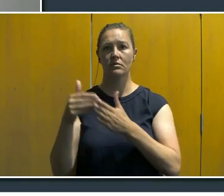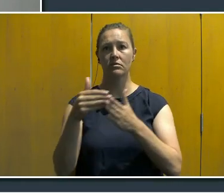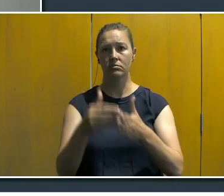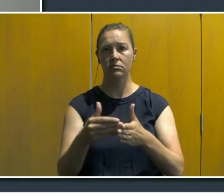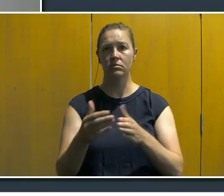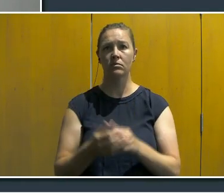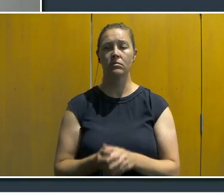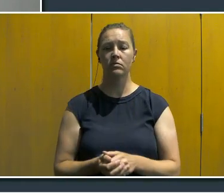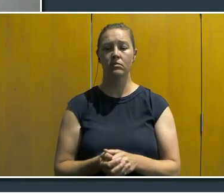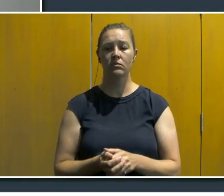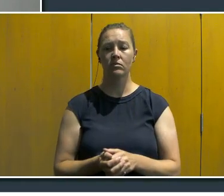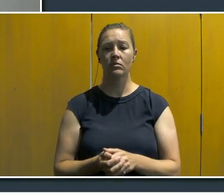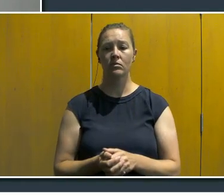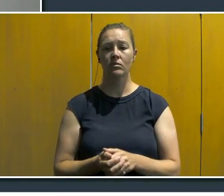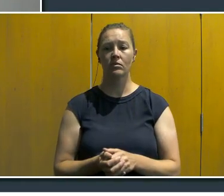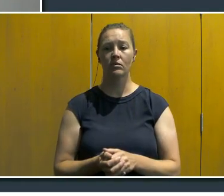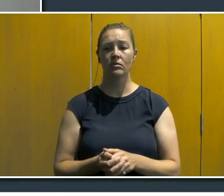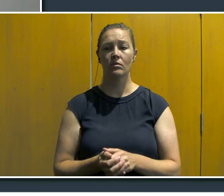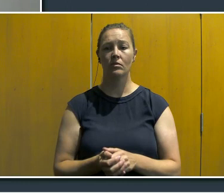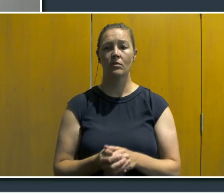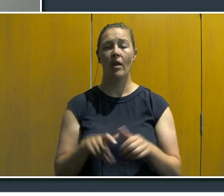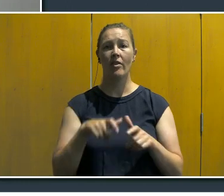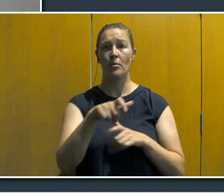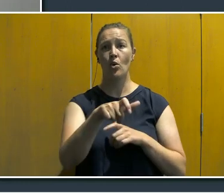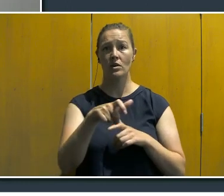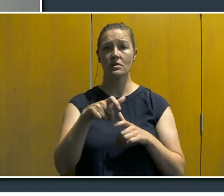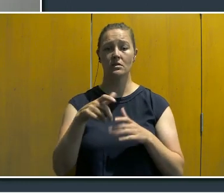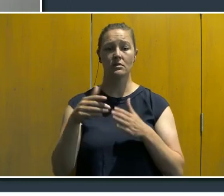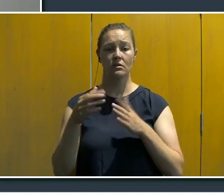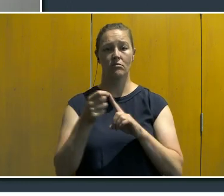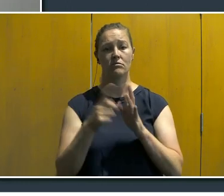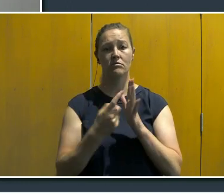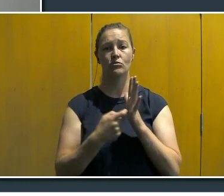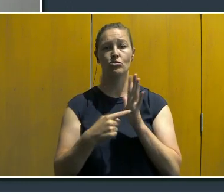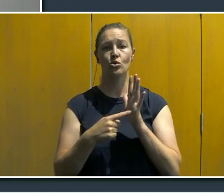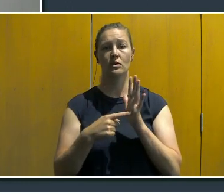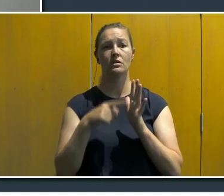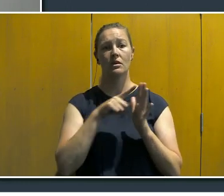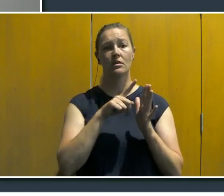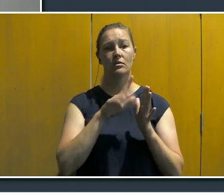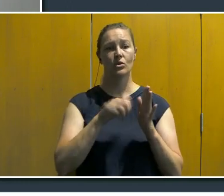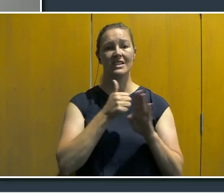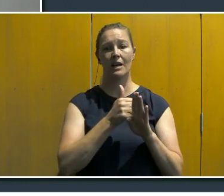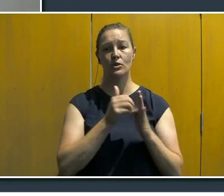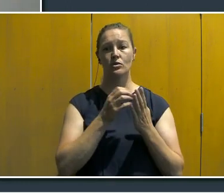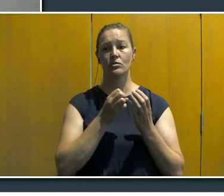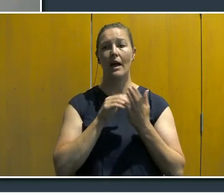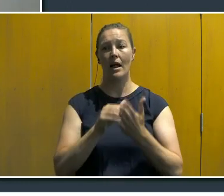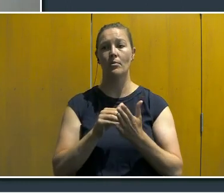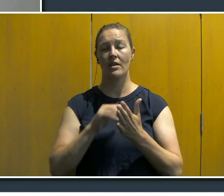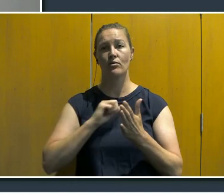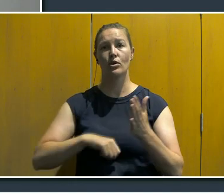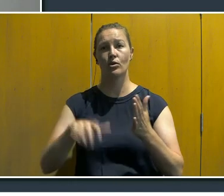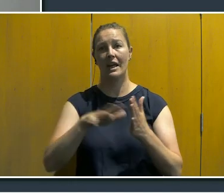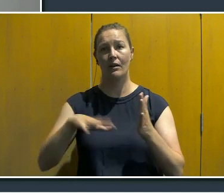The port came into being to service the rural hinterland of Hawke's Bay, and the port will